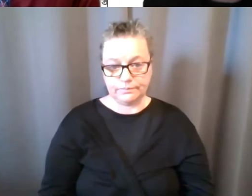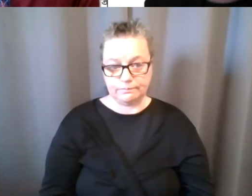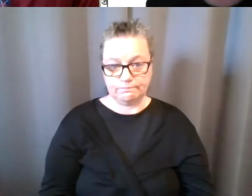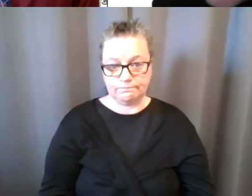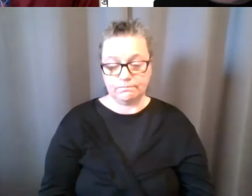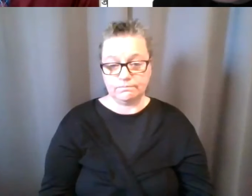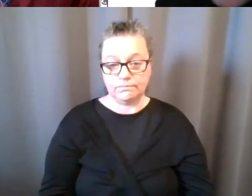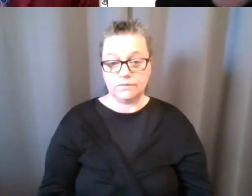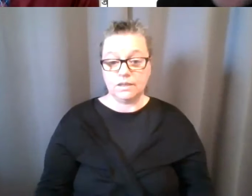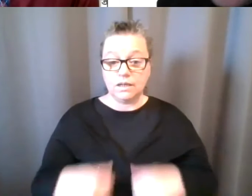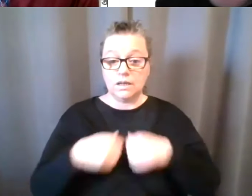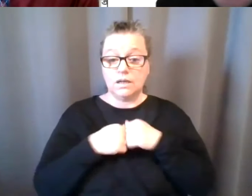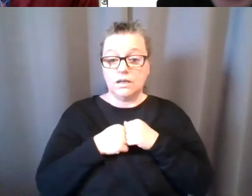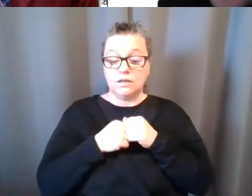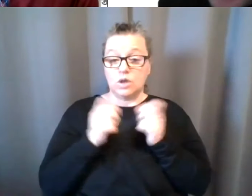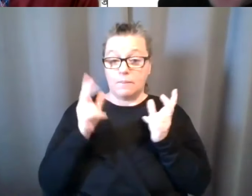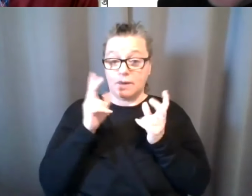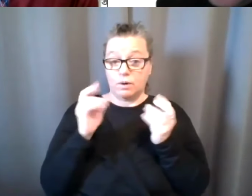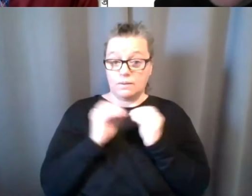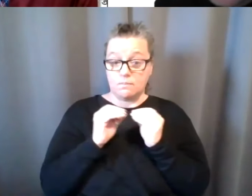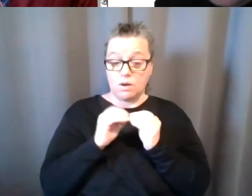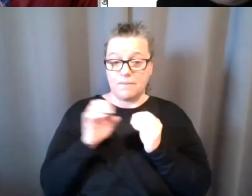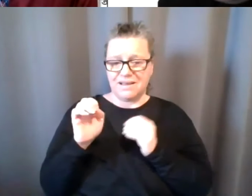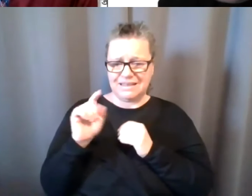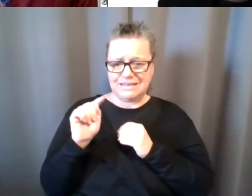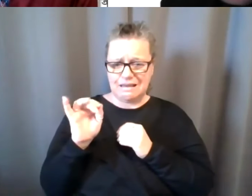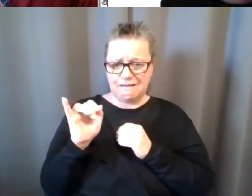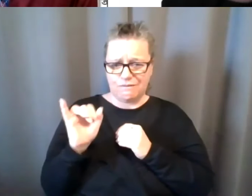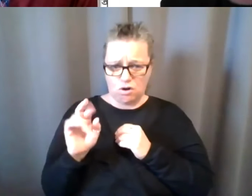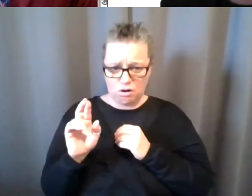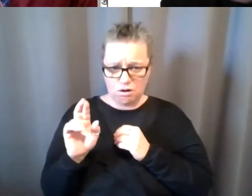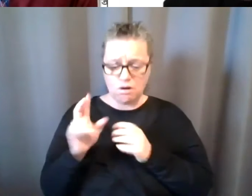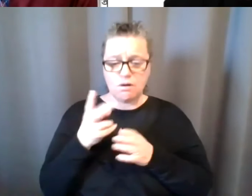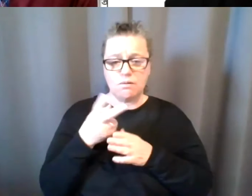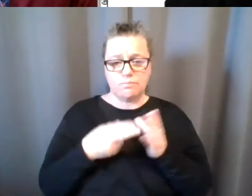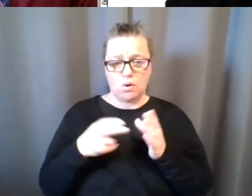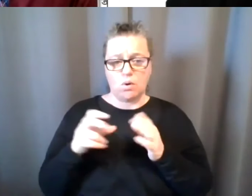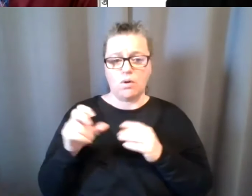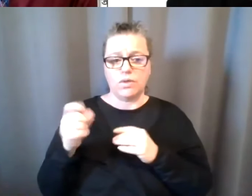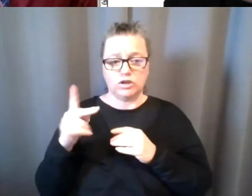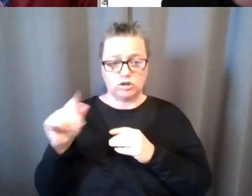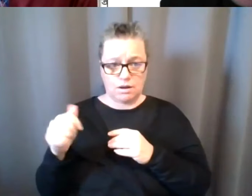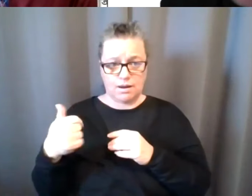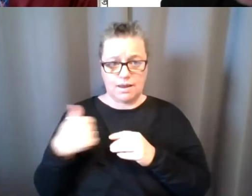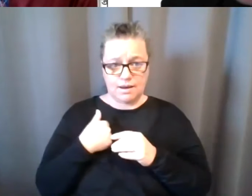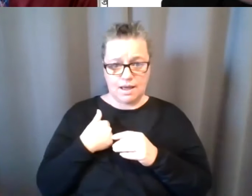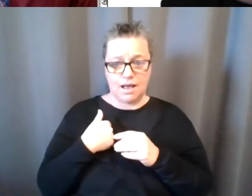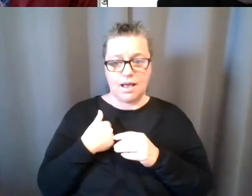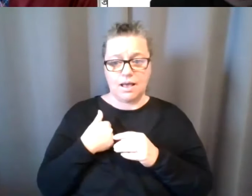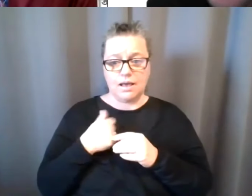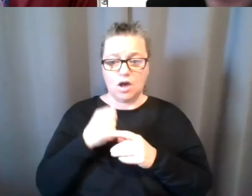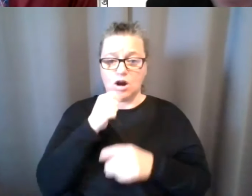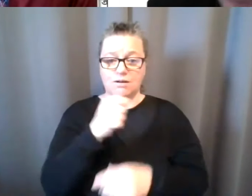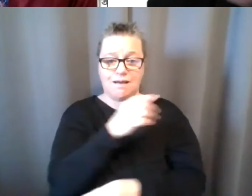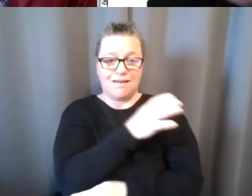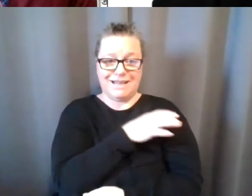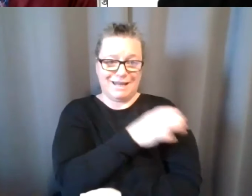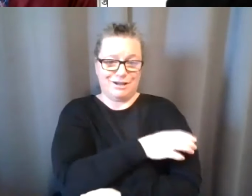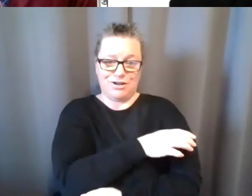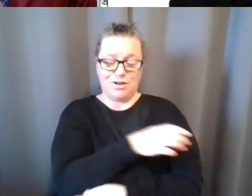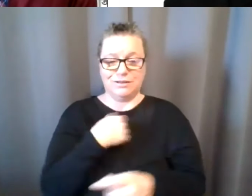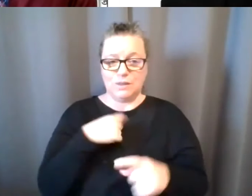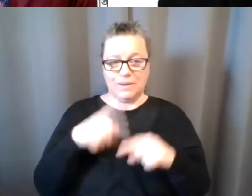So I'm hearing more questions about EGFR. Both Sean and I are not clinical, so can't